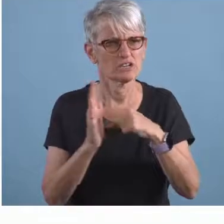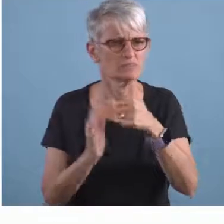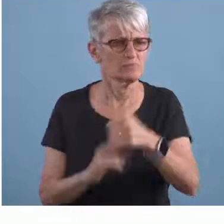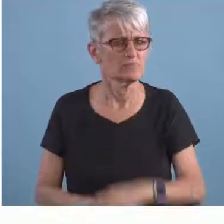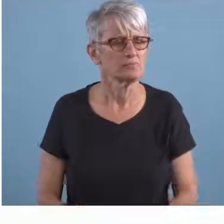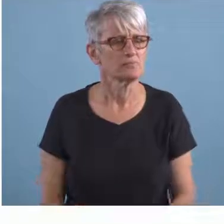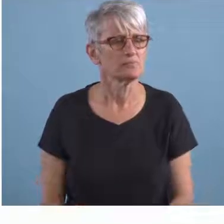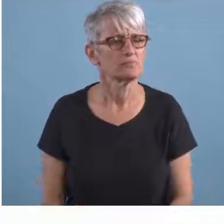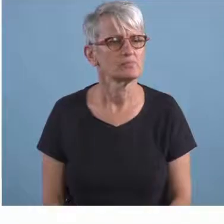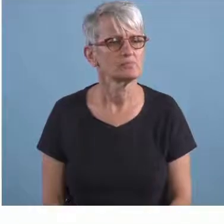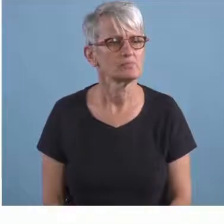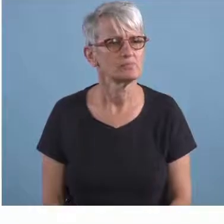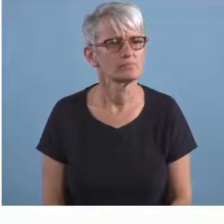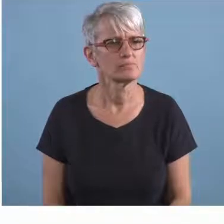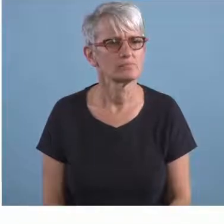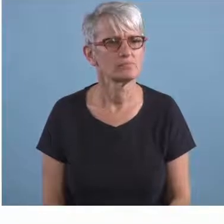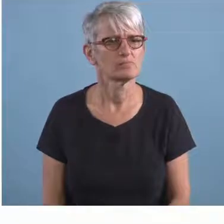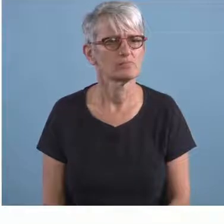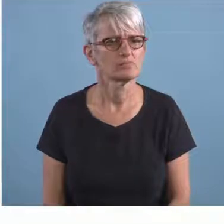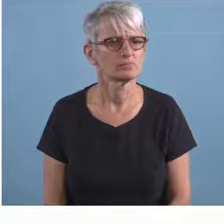but again, please.